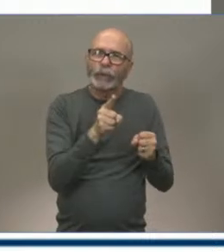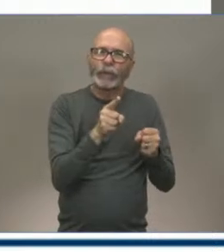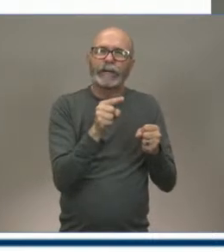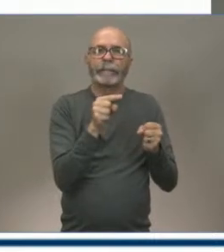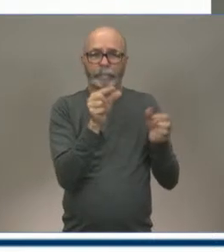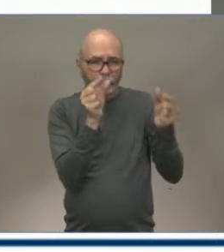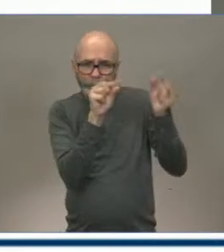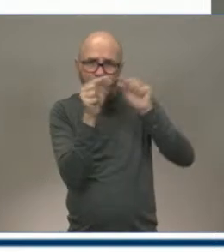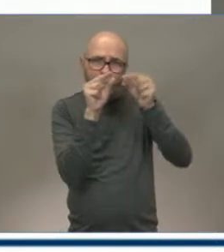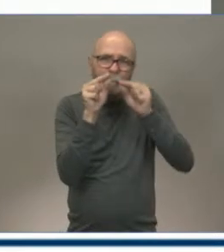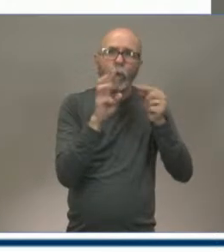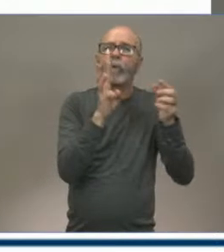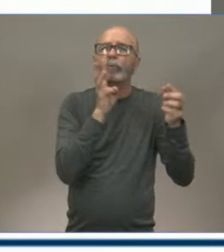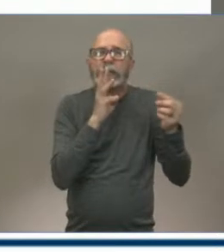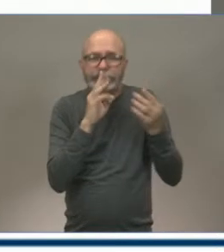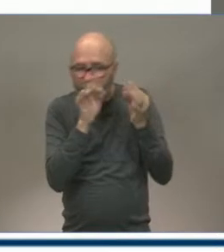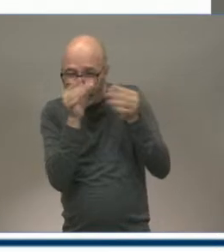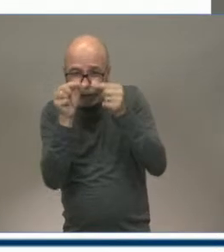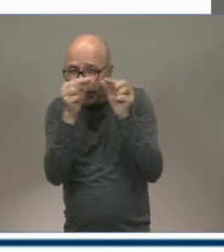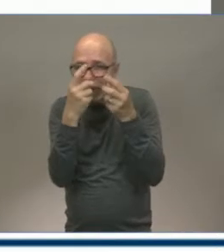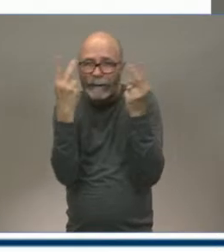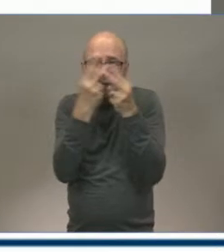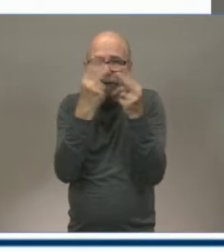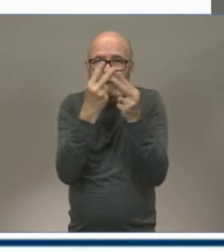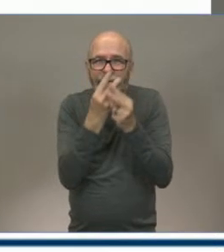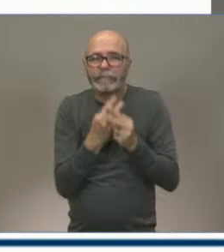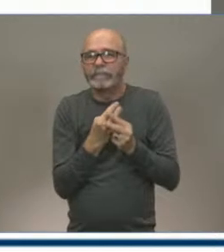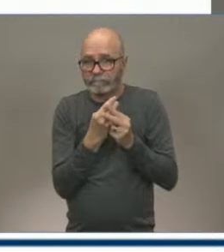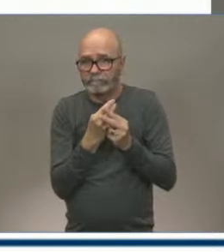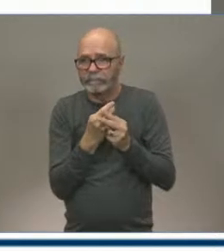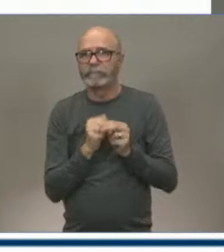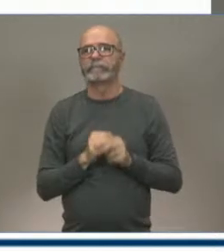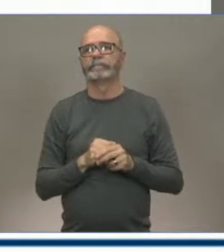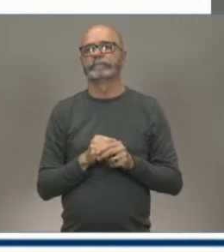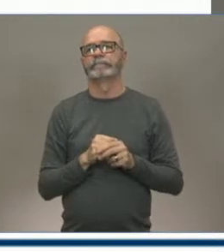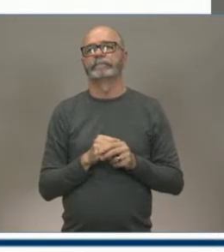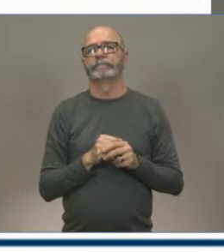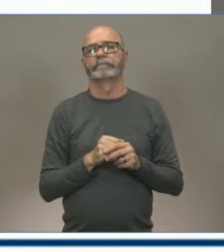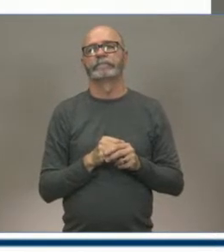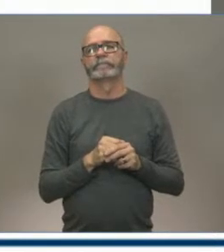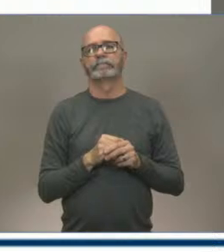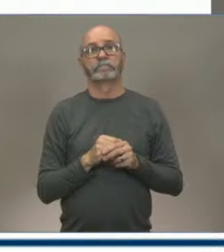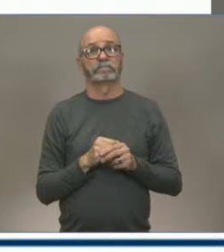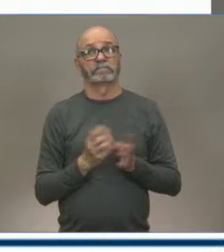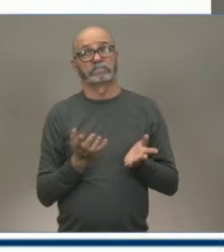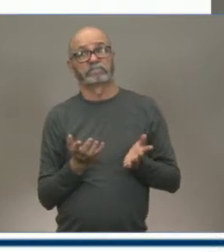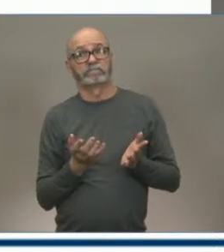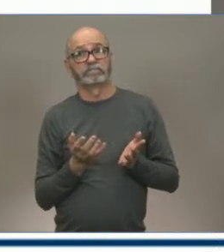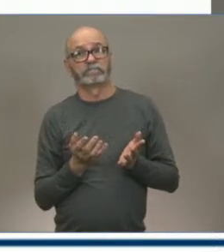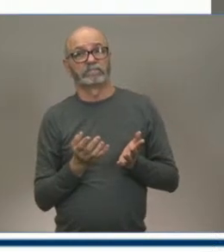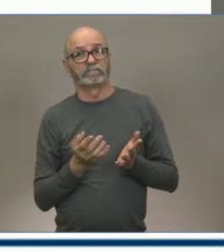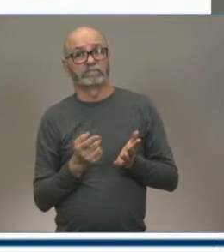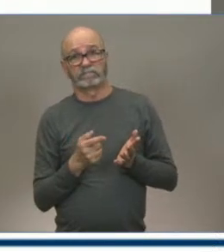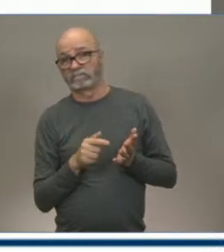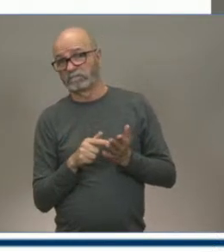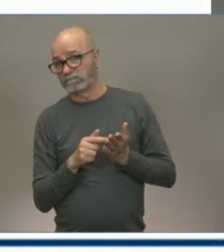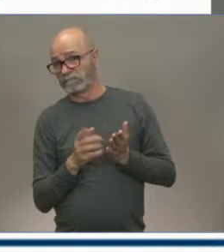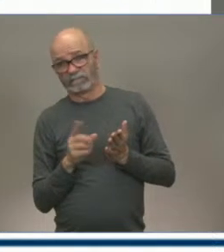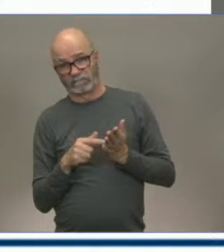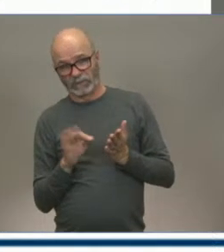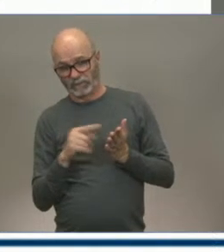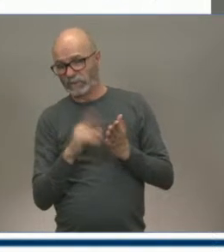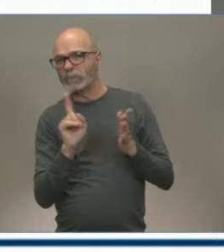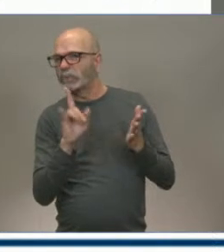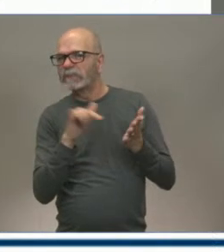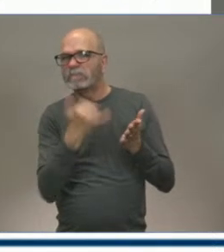research group to public health and to clinicians, so we can make sense of it and say, well, what is it really telling us?